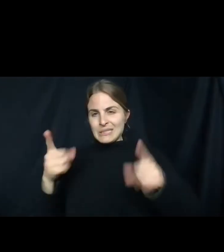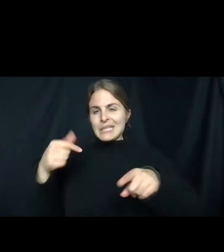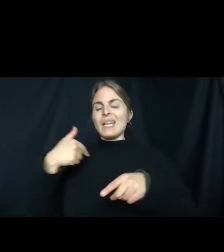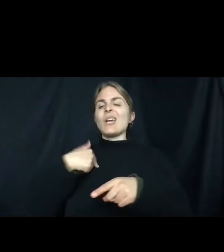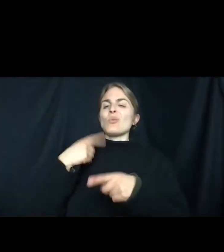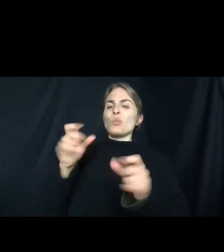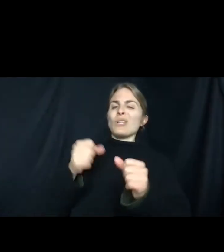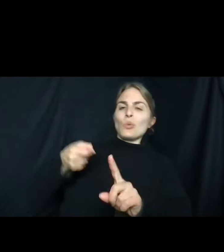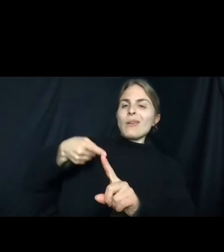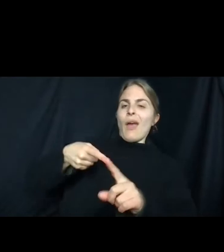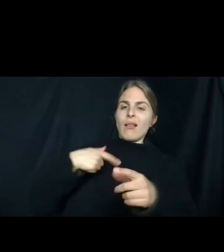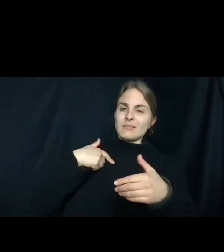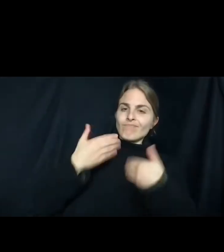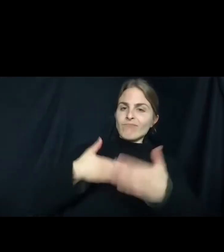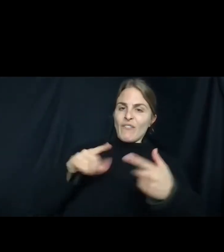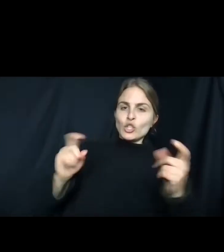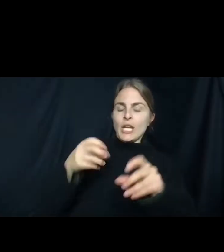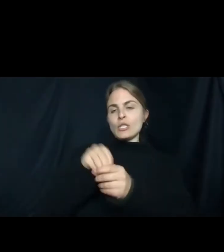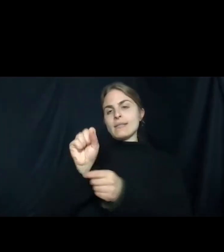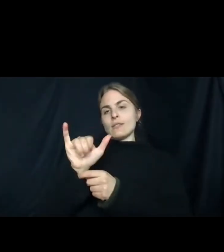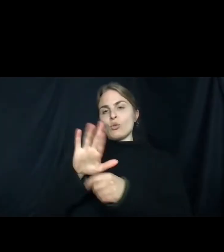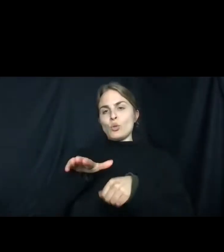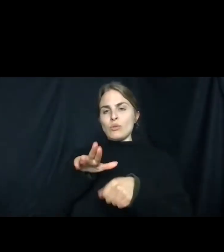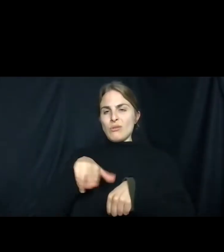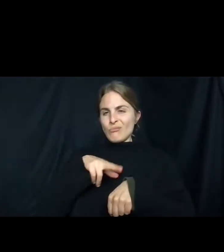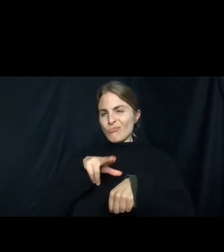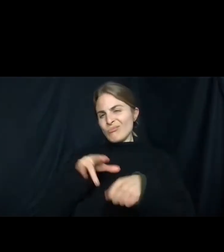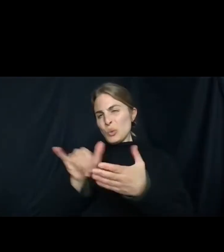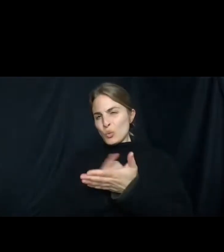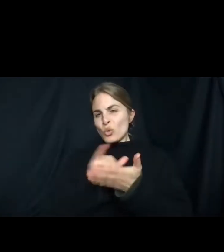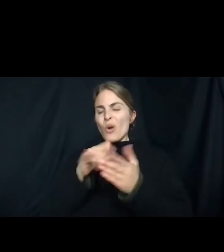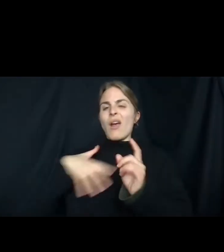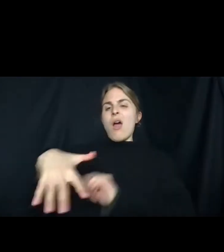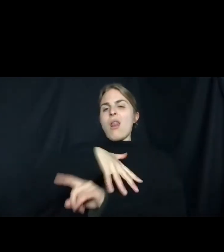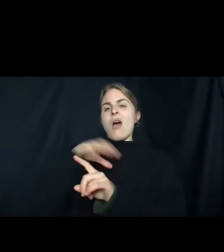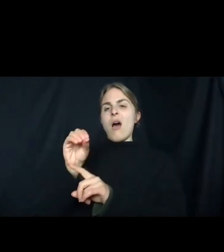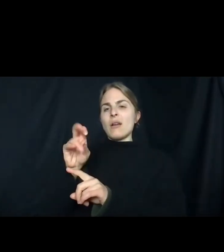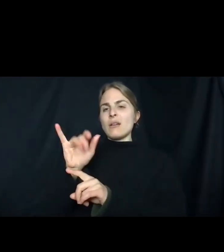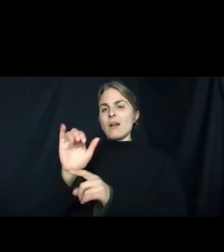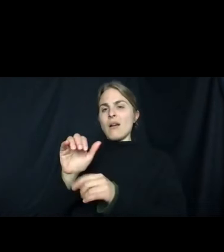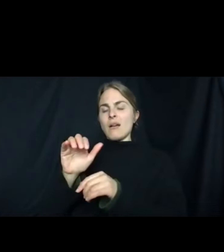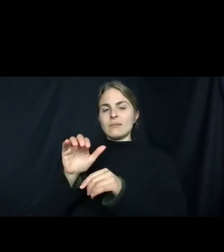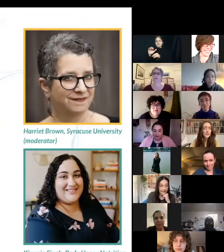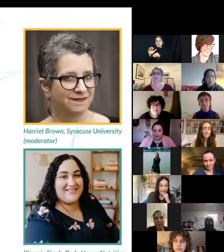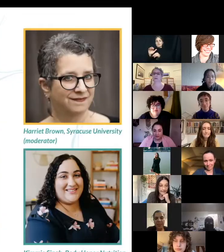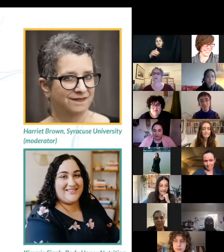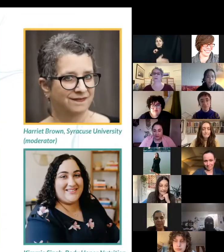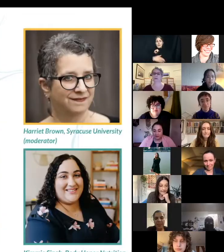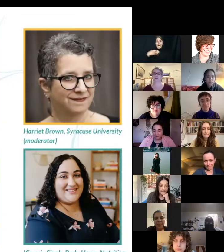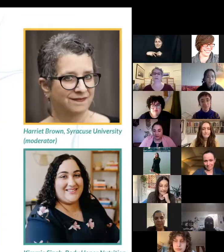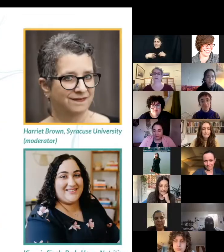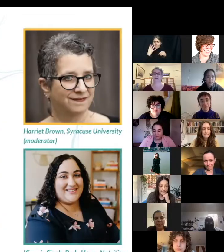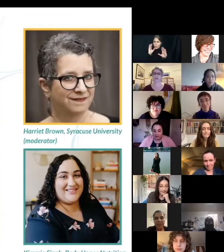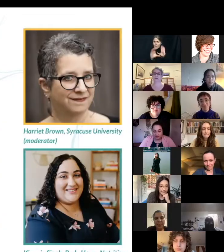for change based in Syracuse, New York, surrounding Onondaga County and the neighboring Onondaga Nation. Excuse me. I see the four pictures